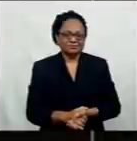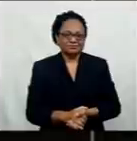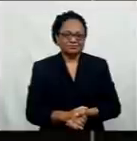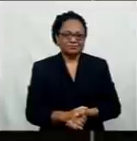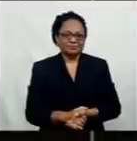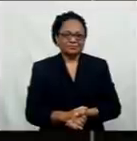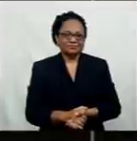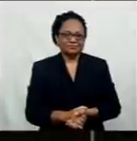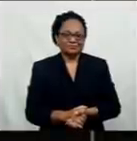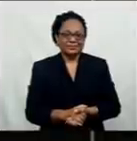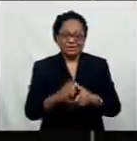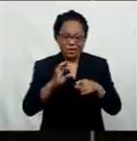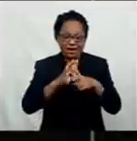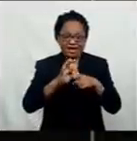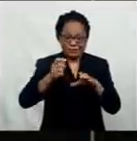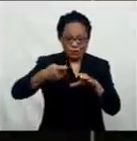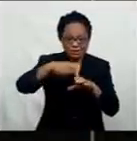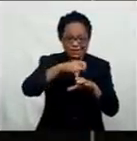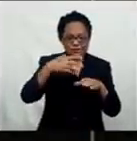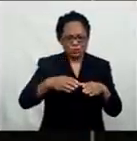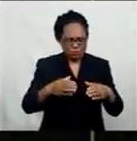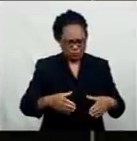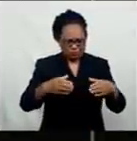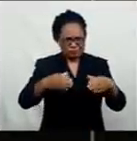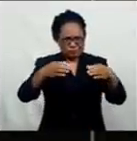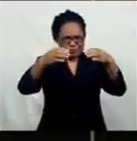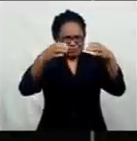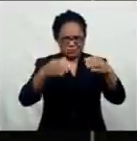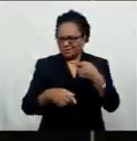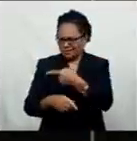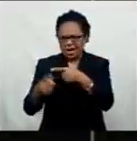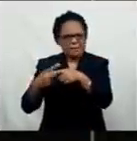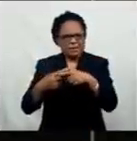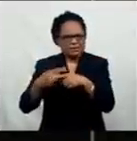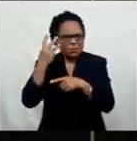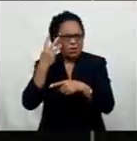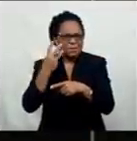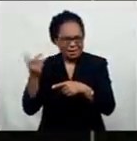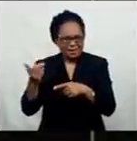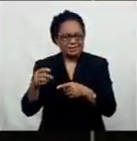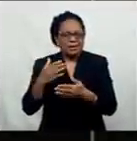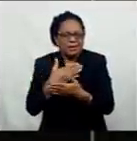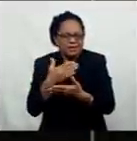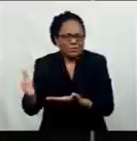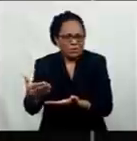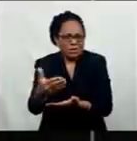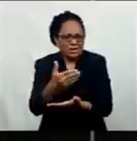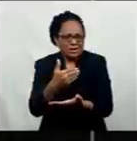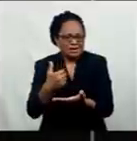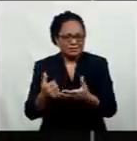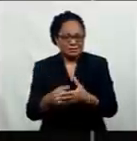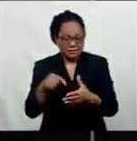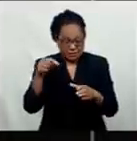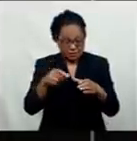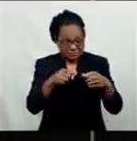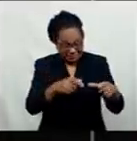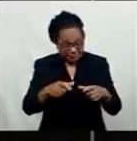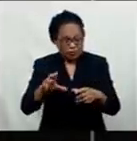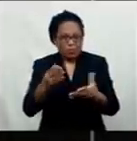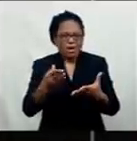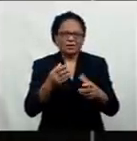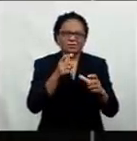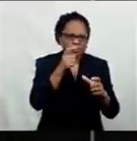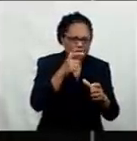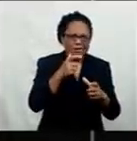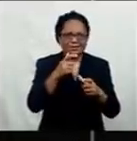The colourful tins piled high around Belgian collector Yvette Dardenne used to contain goods ranging from chocolates,